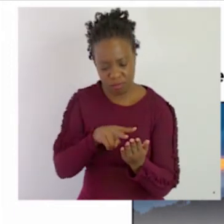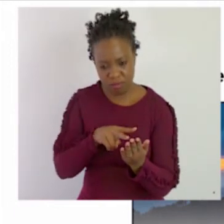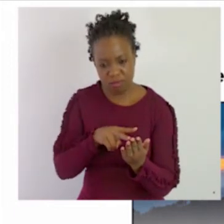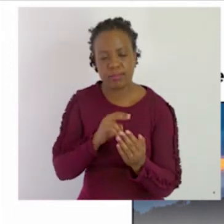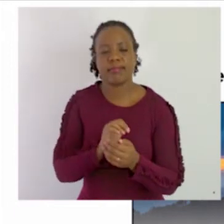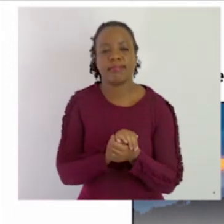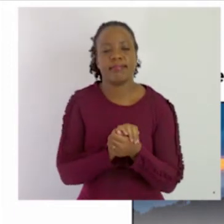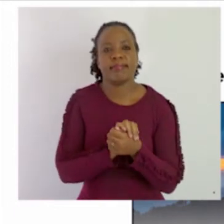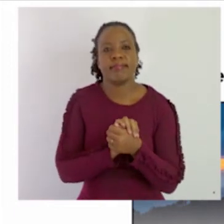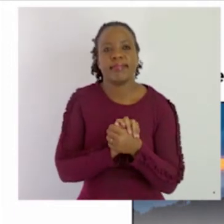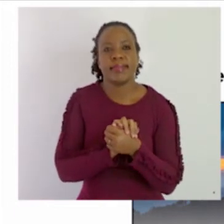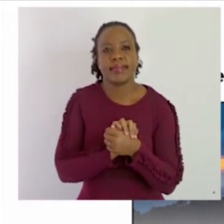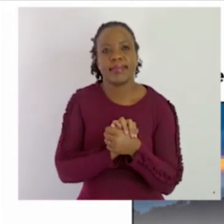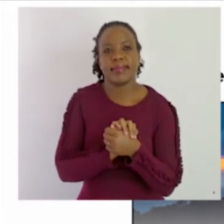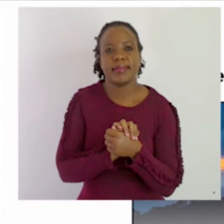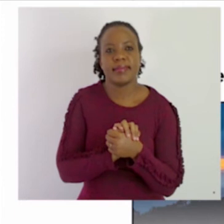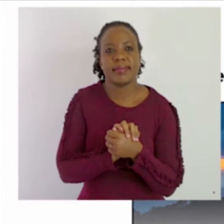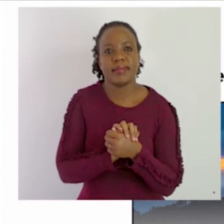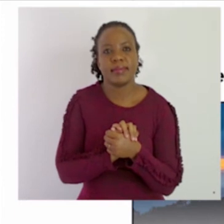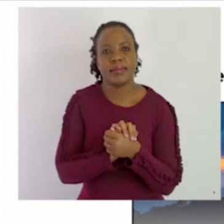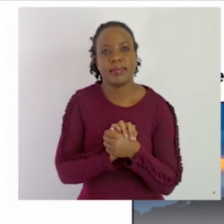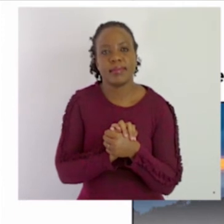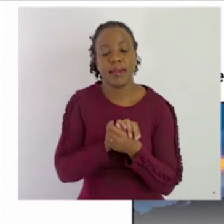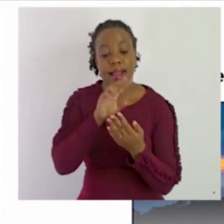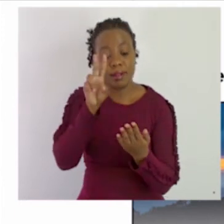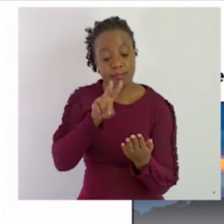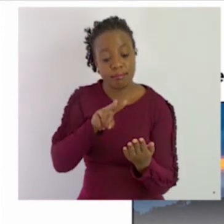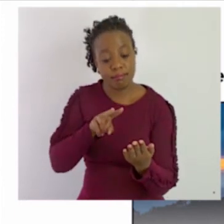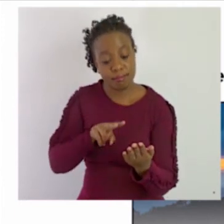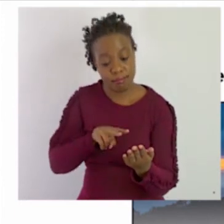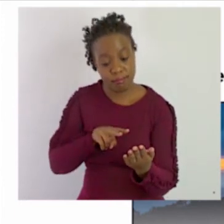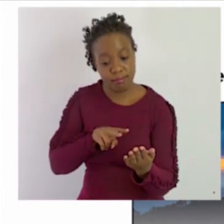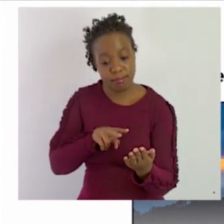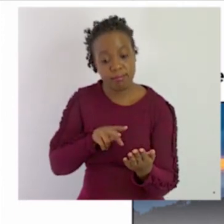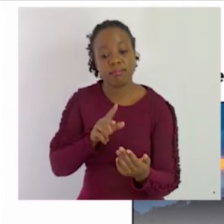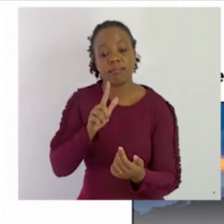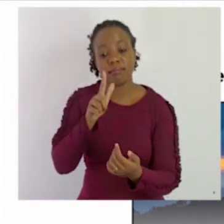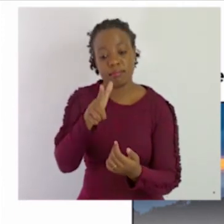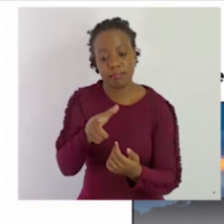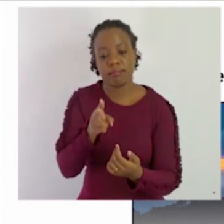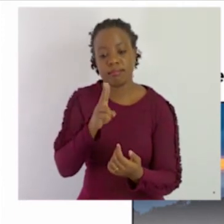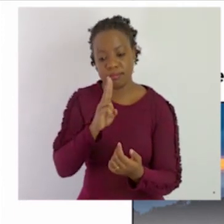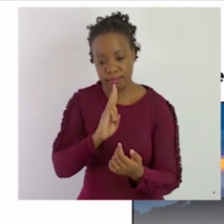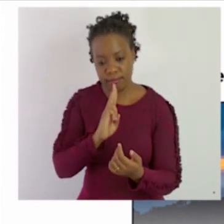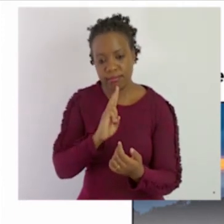Right. Read the passage and answer the questions that follow.